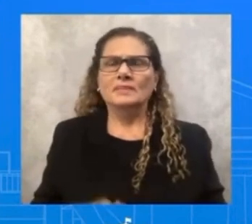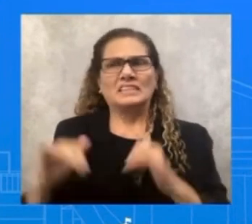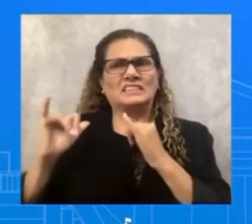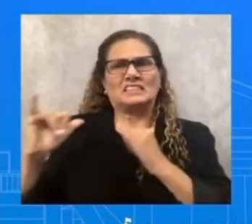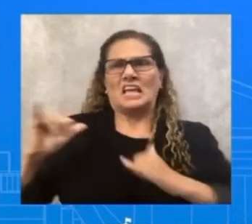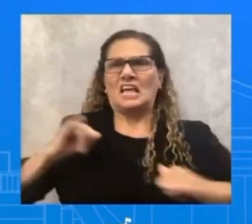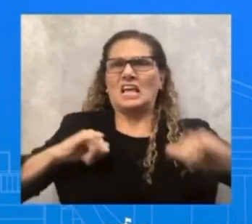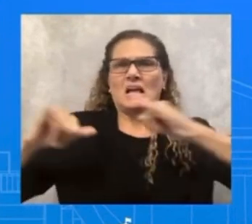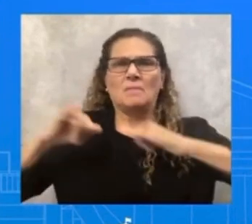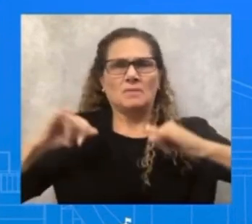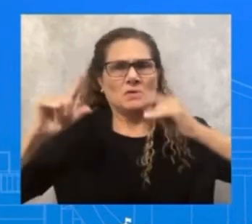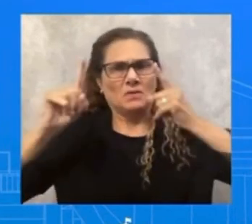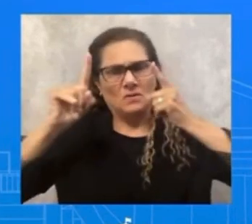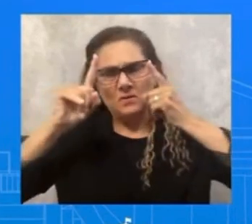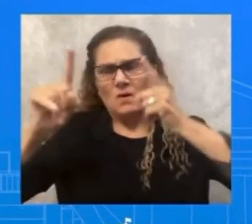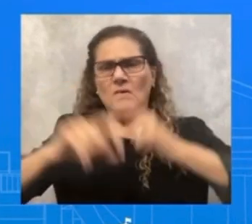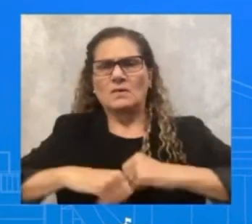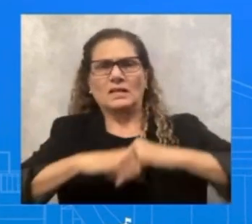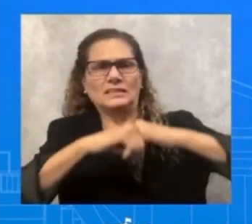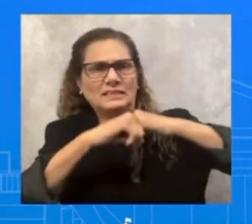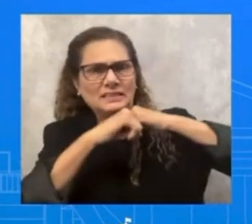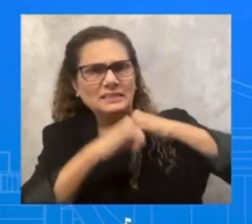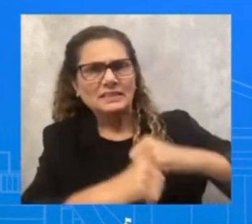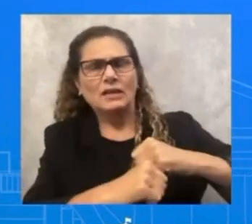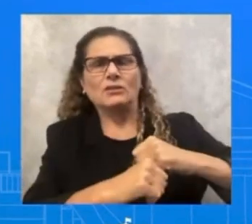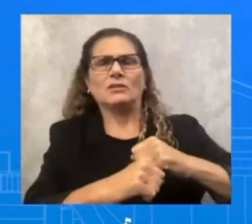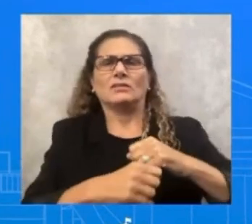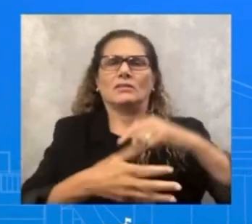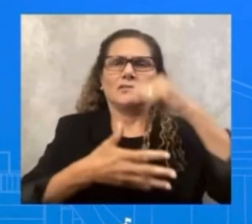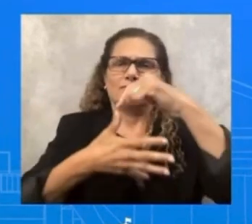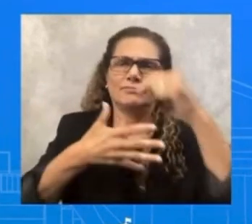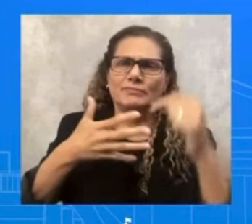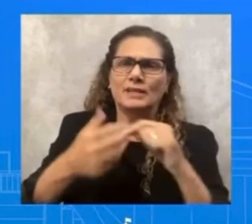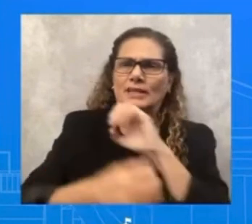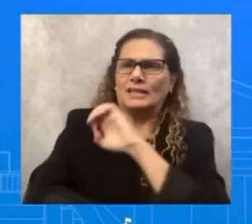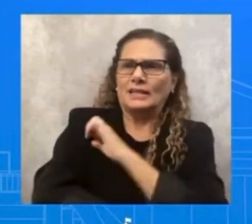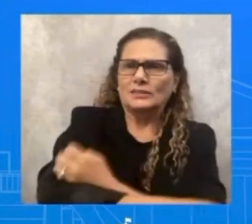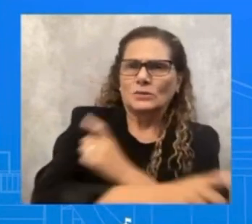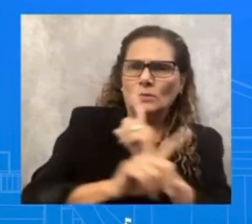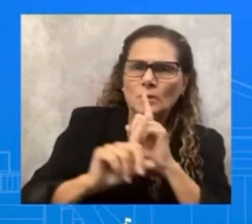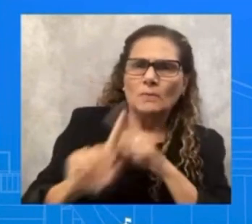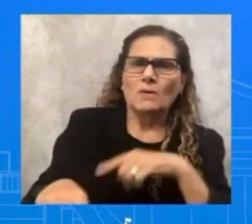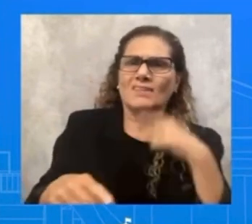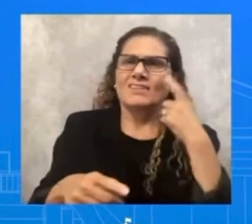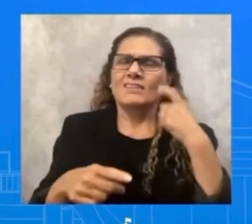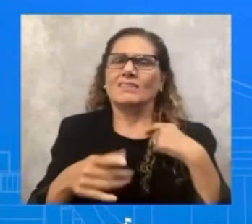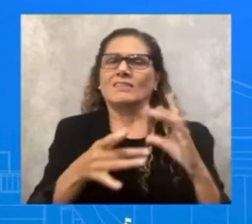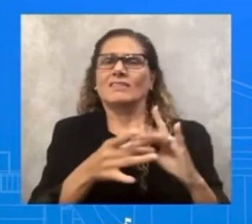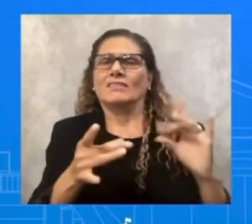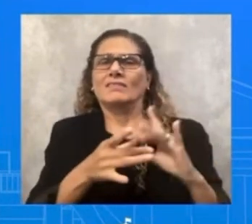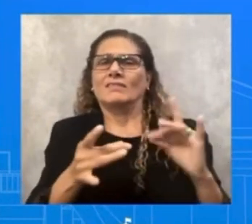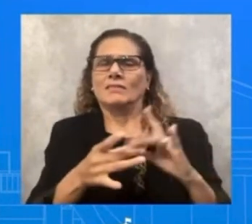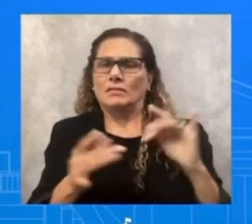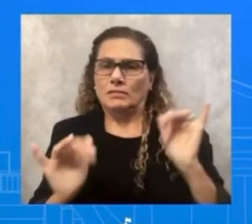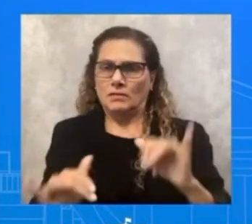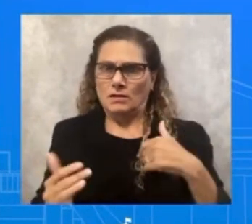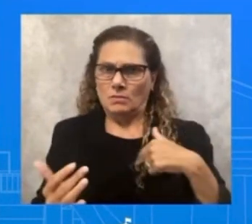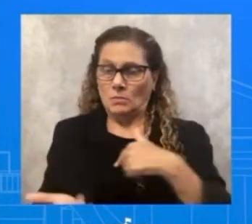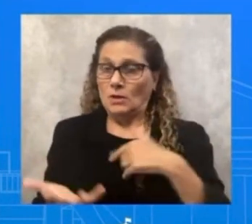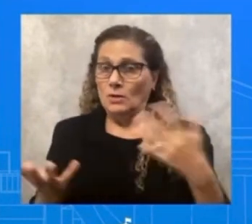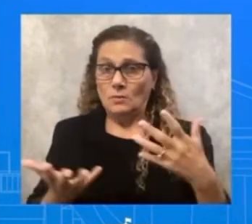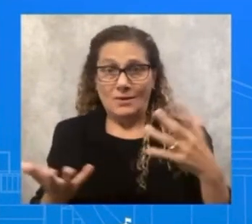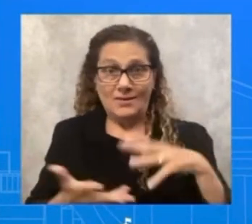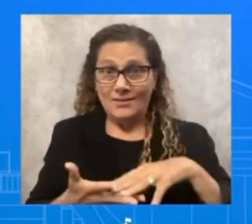security. I would note that the energy report I mentioned earlier today found that we will reduce